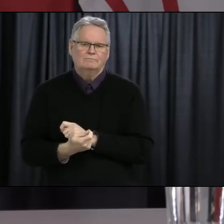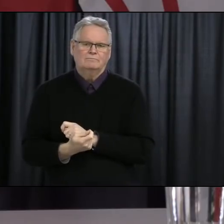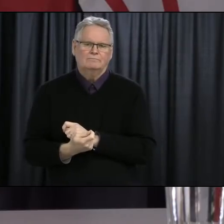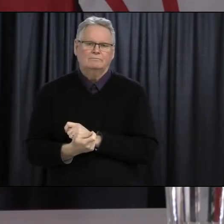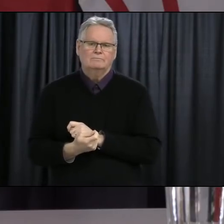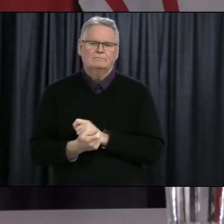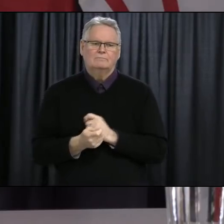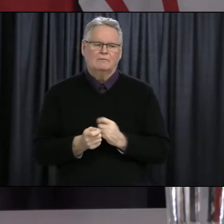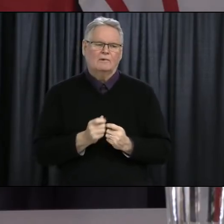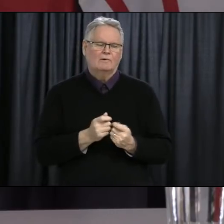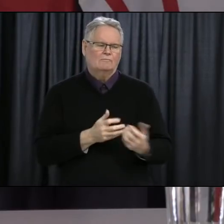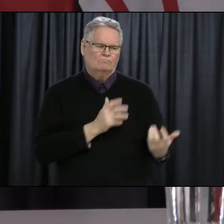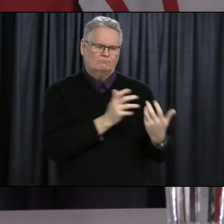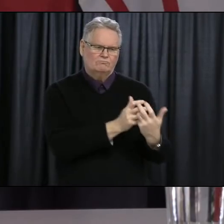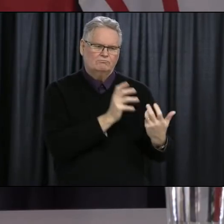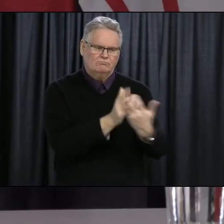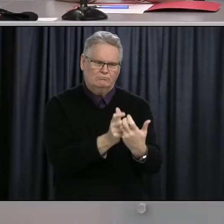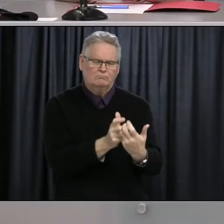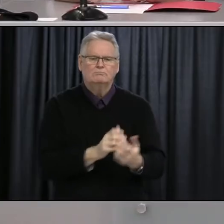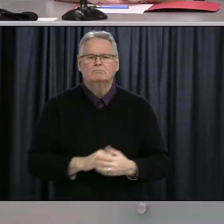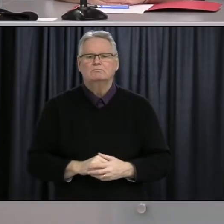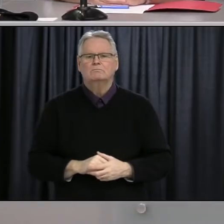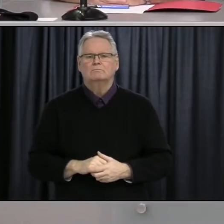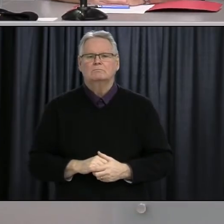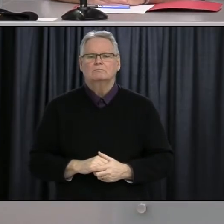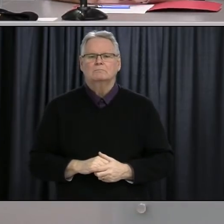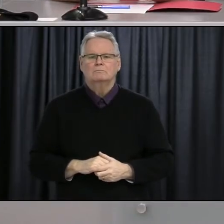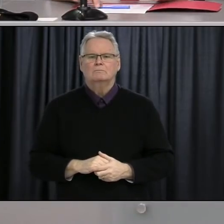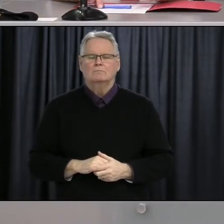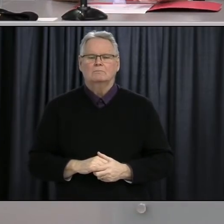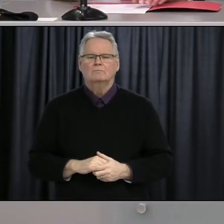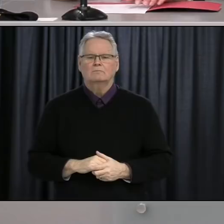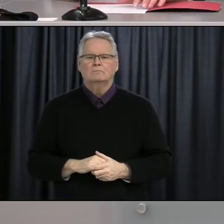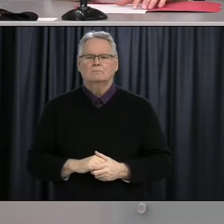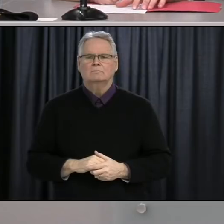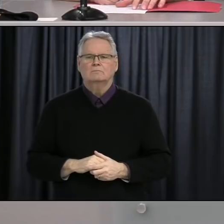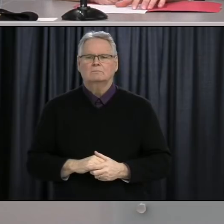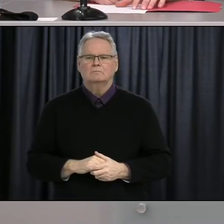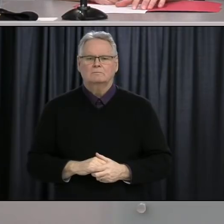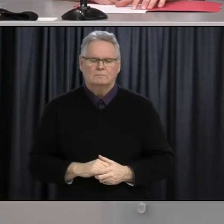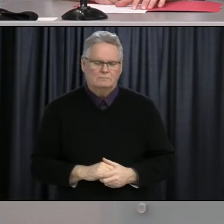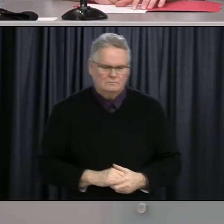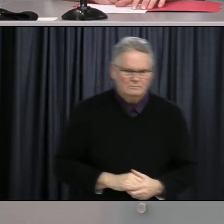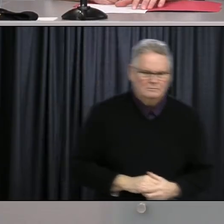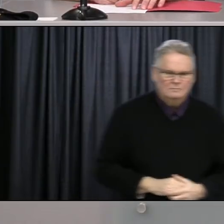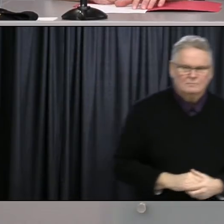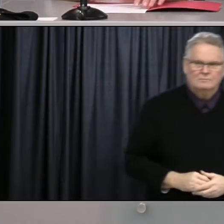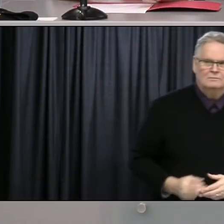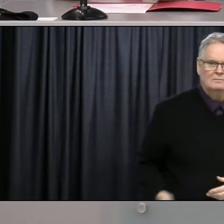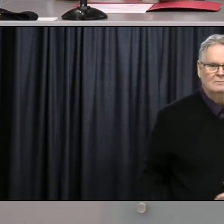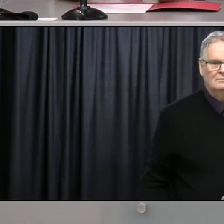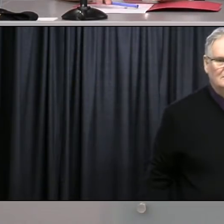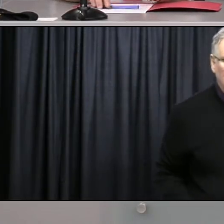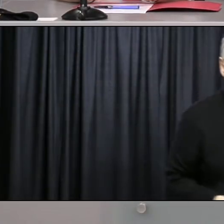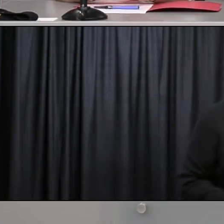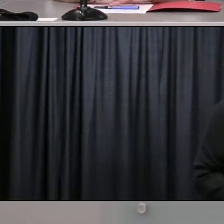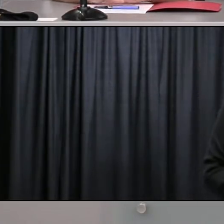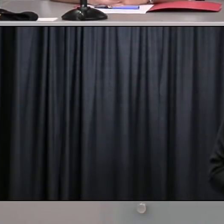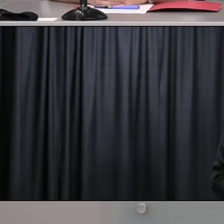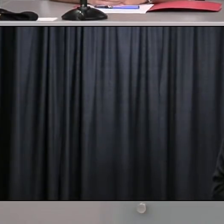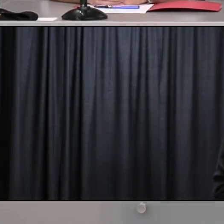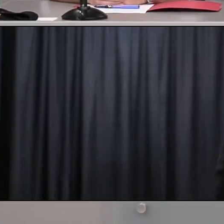Thank you. Our next questions are from Sarah Smelly with the Canadian Press. Please go ahead. Hi